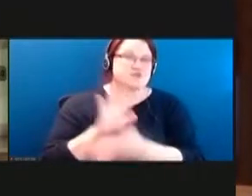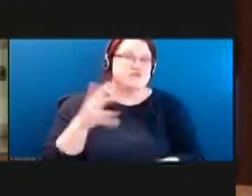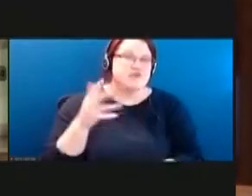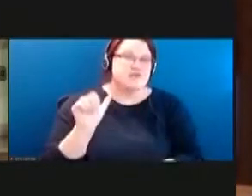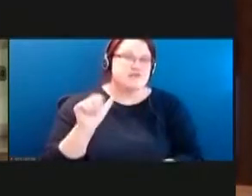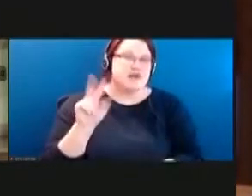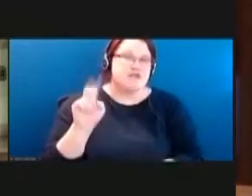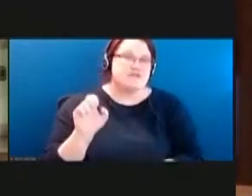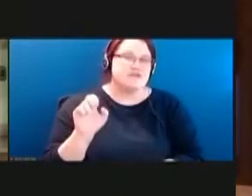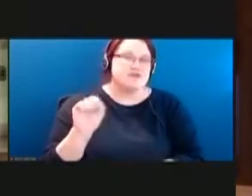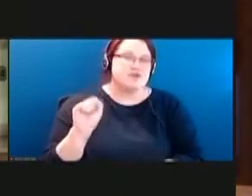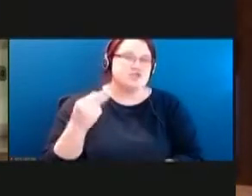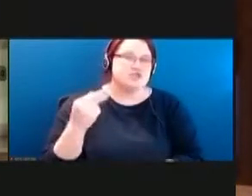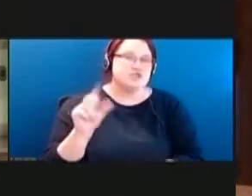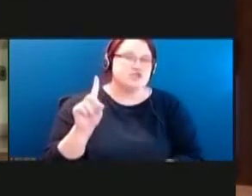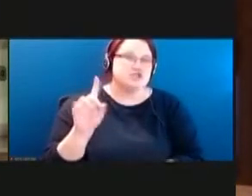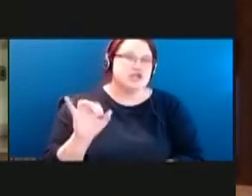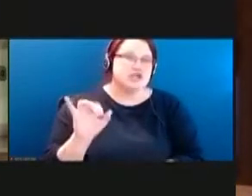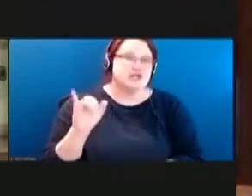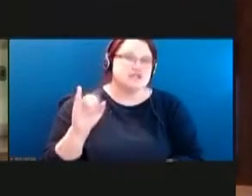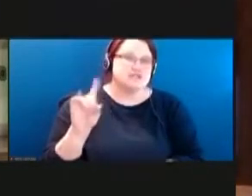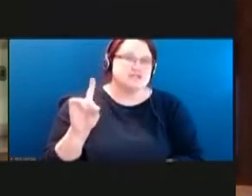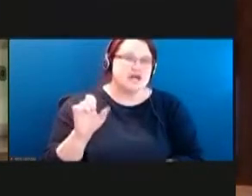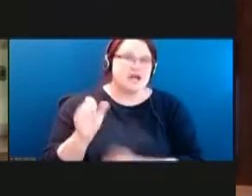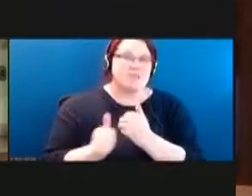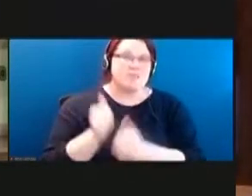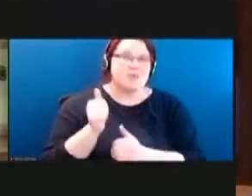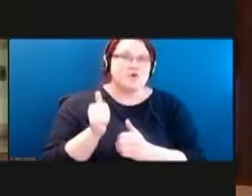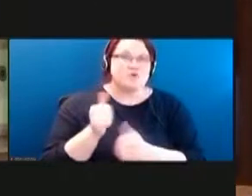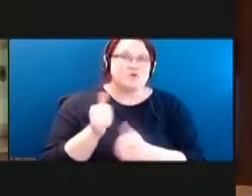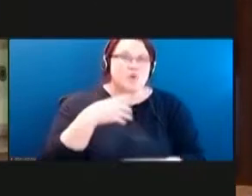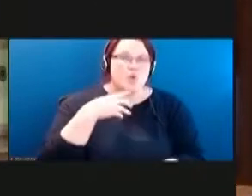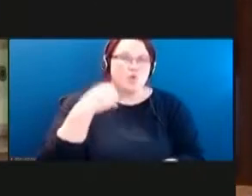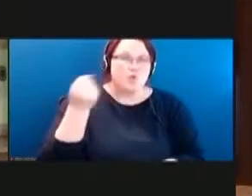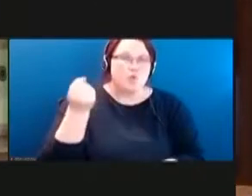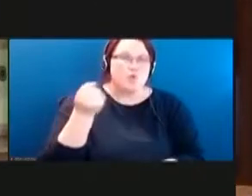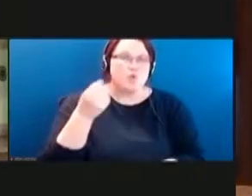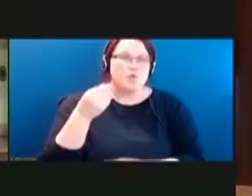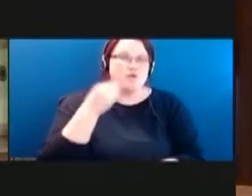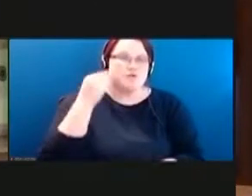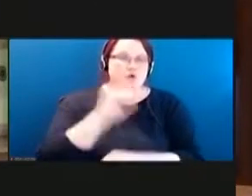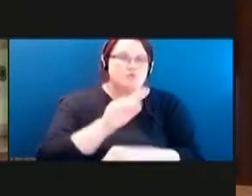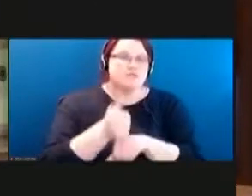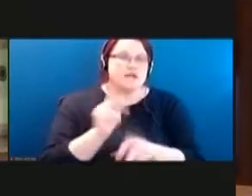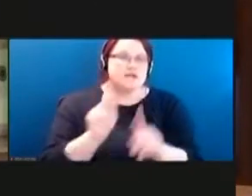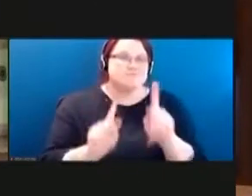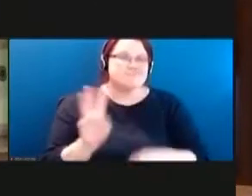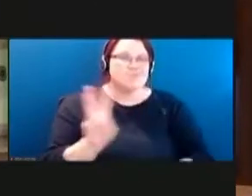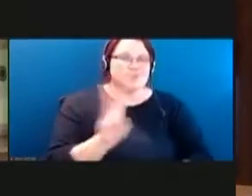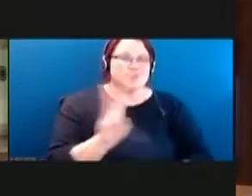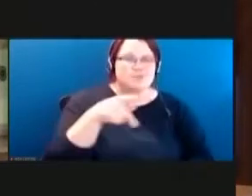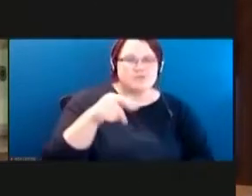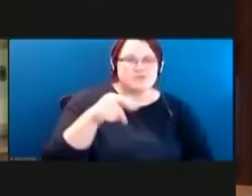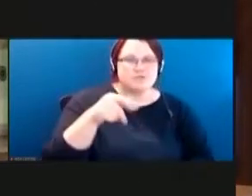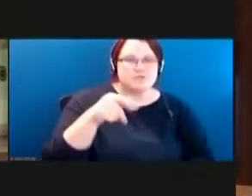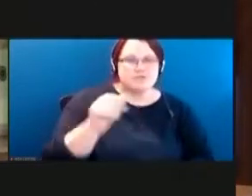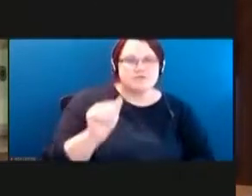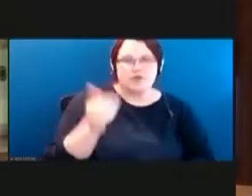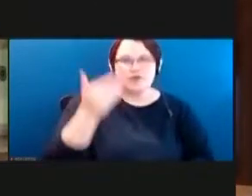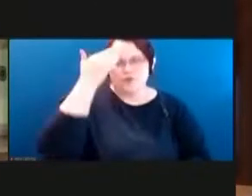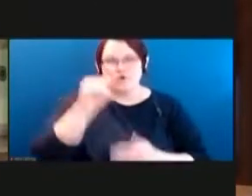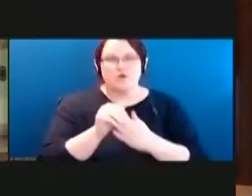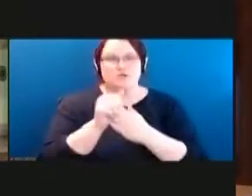been the permanent home of the oldest, most established Jewish congregation in Western Pennsylvania, known for its leadership in the philosophy